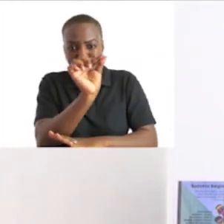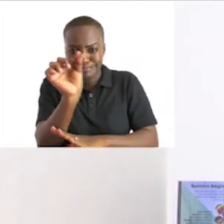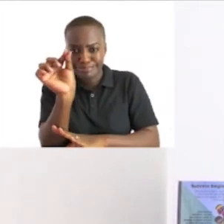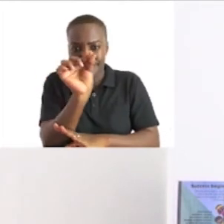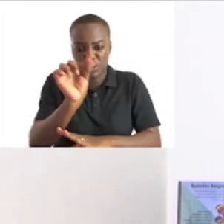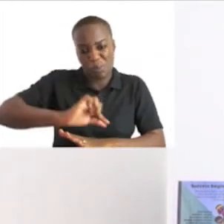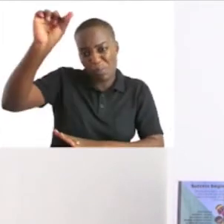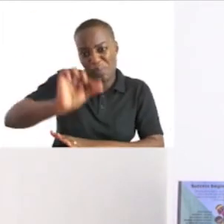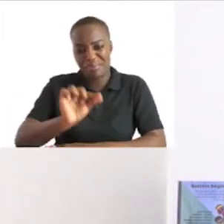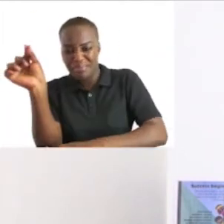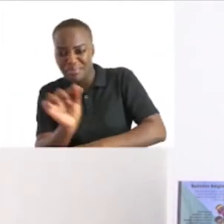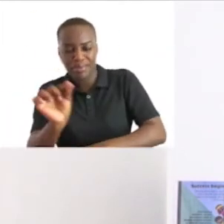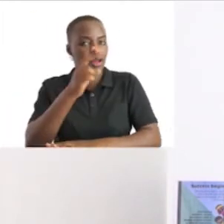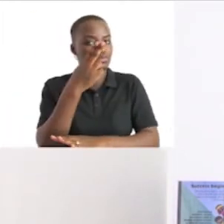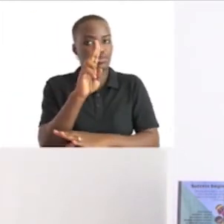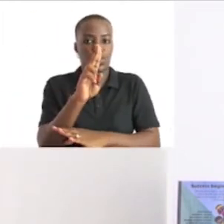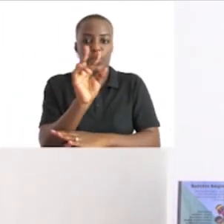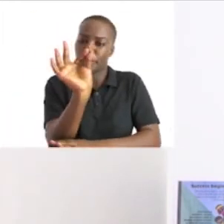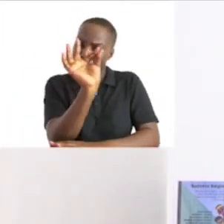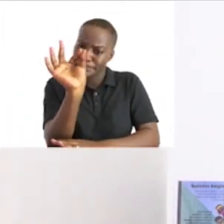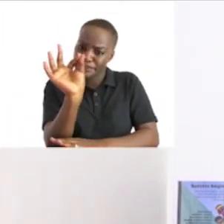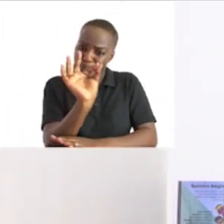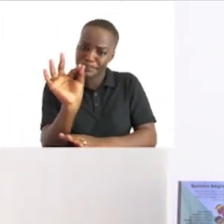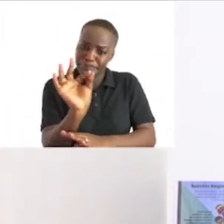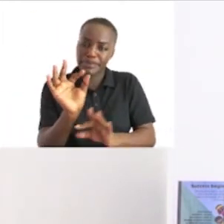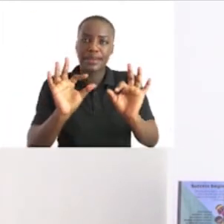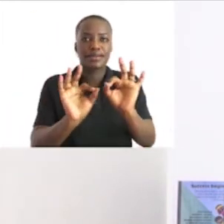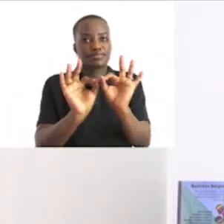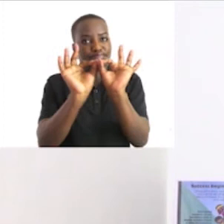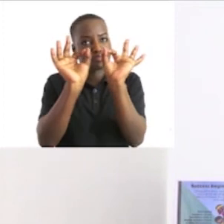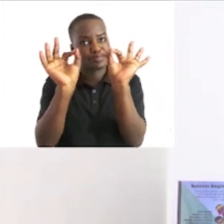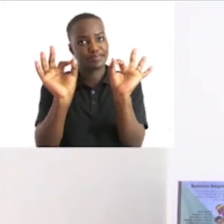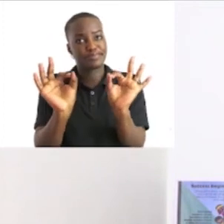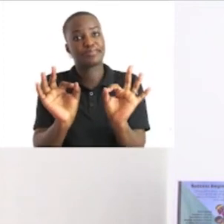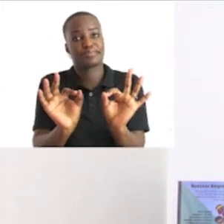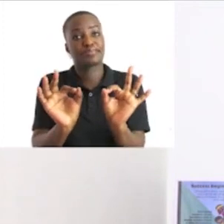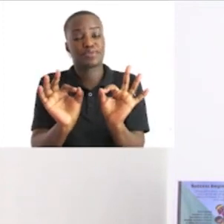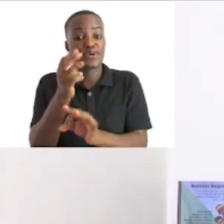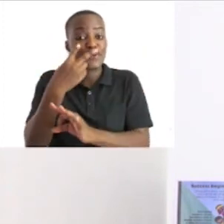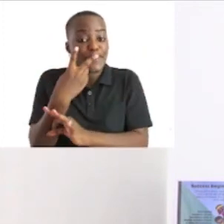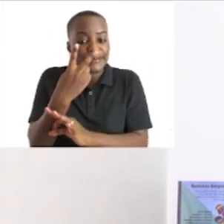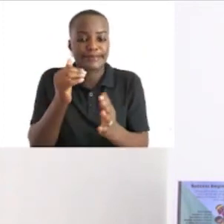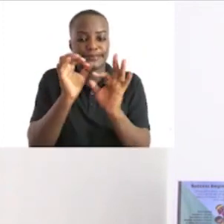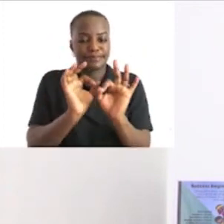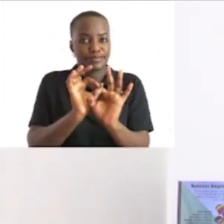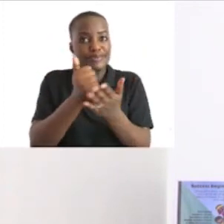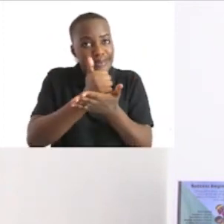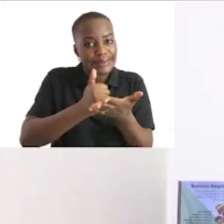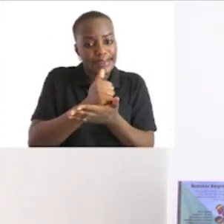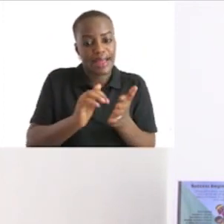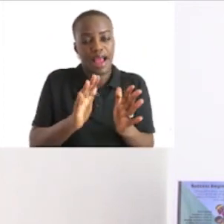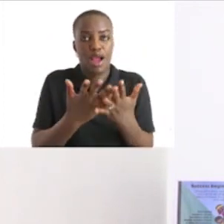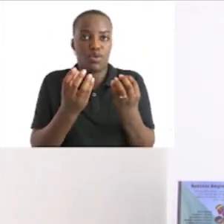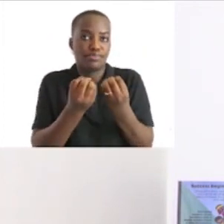direction and to make it neat as well, so that you'll be able to see